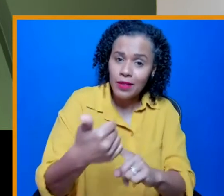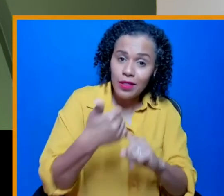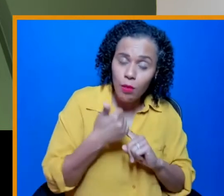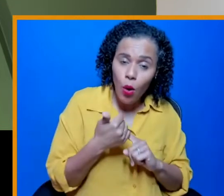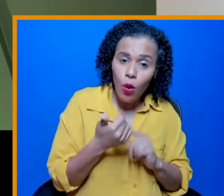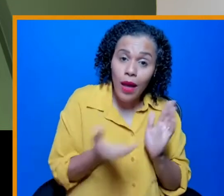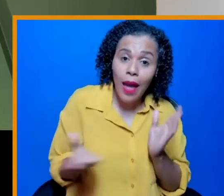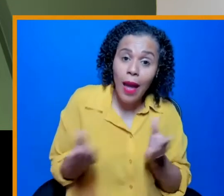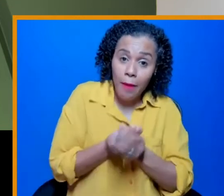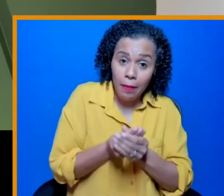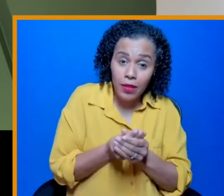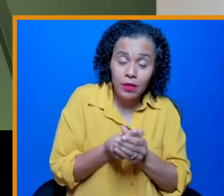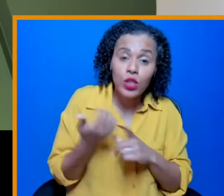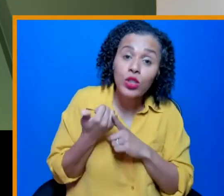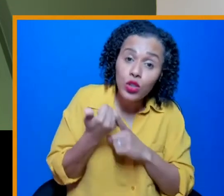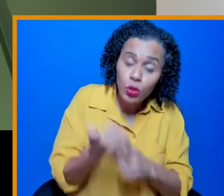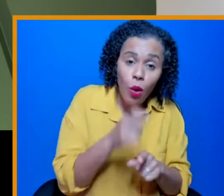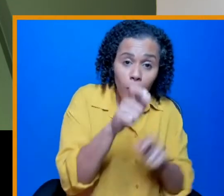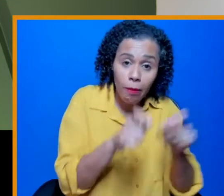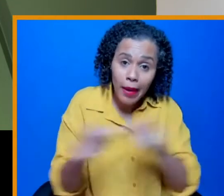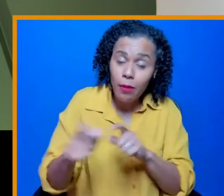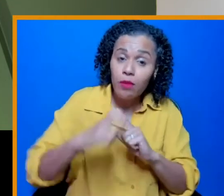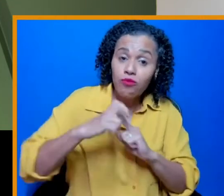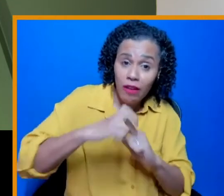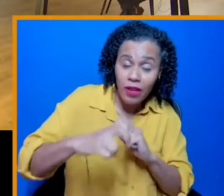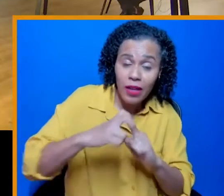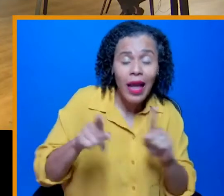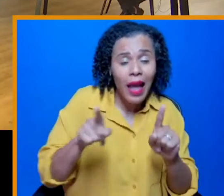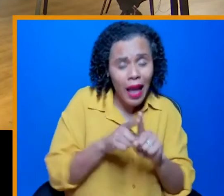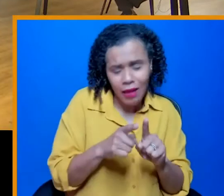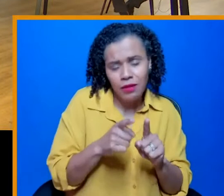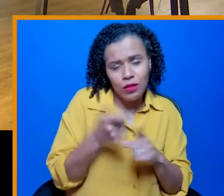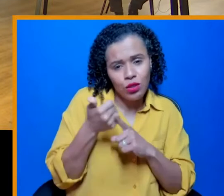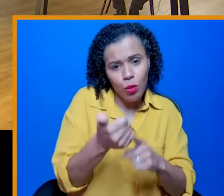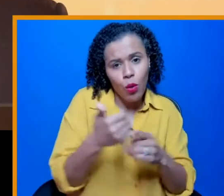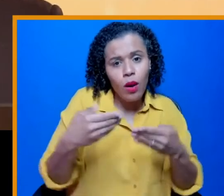passengers, and support public transport.